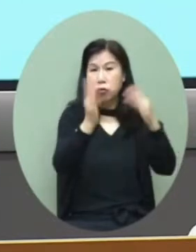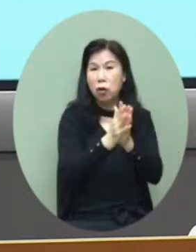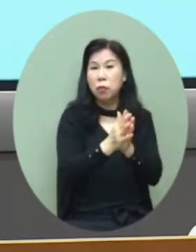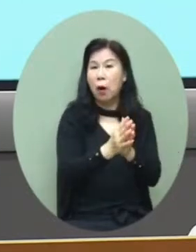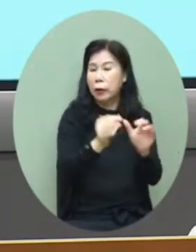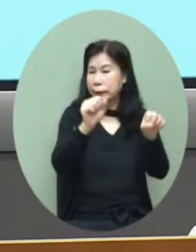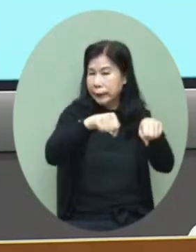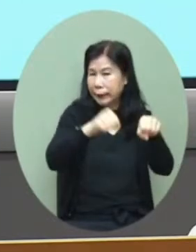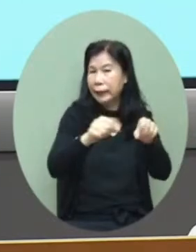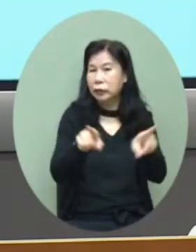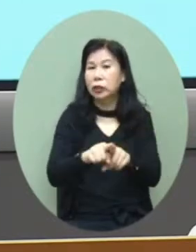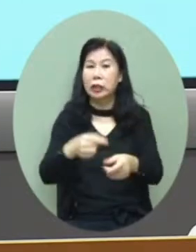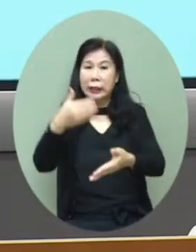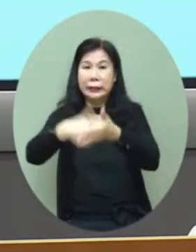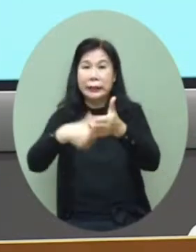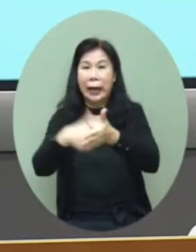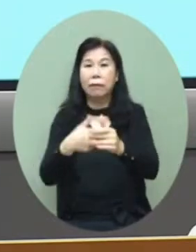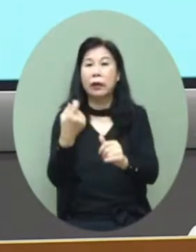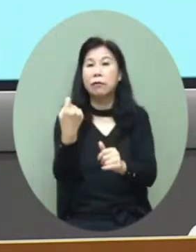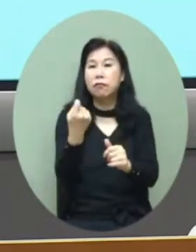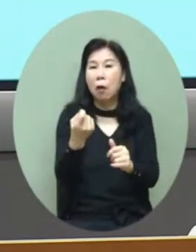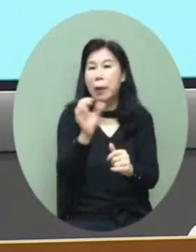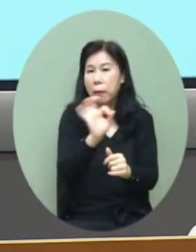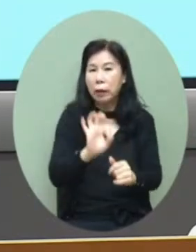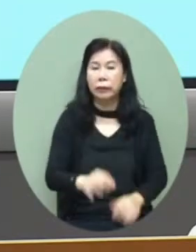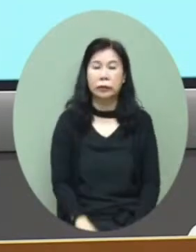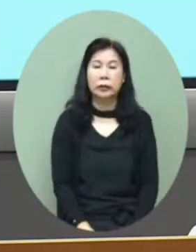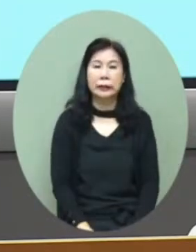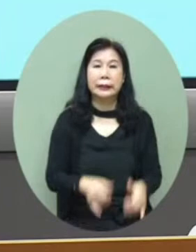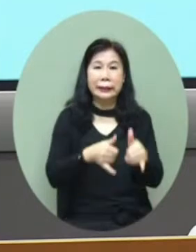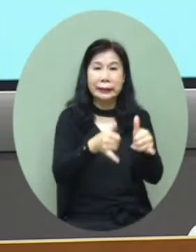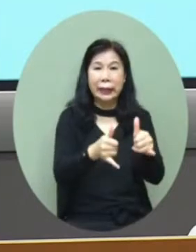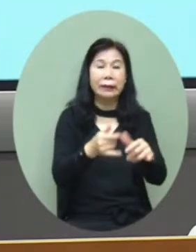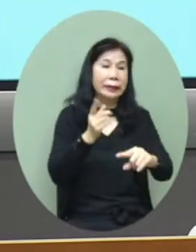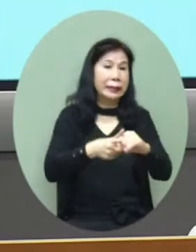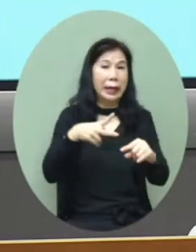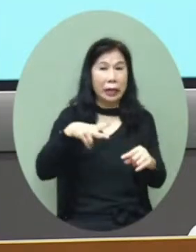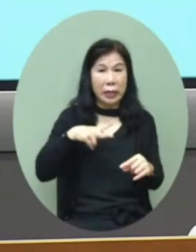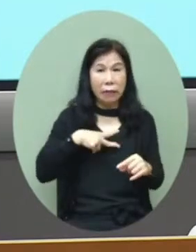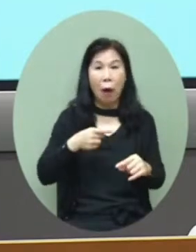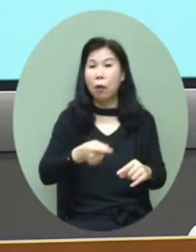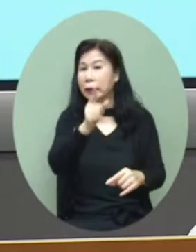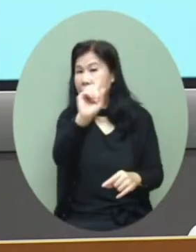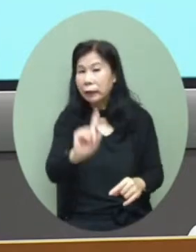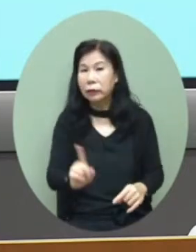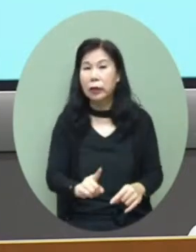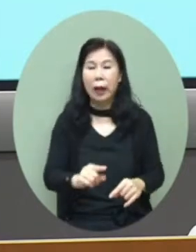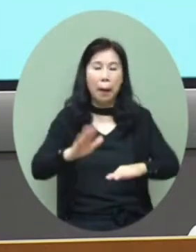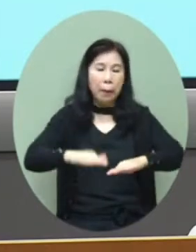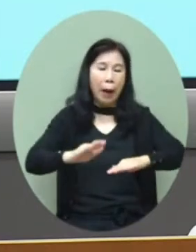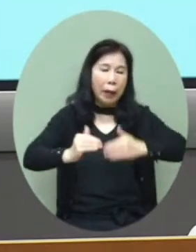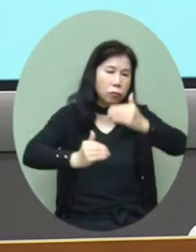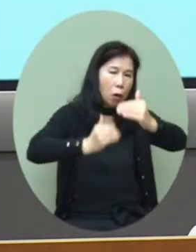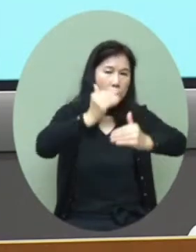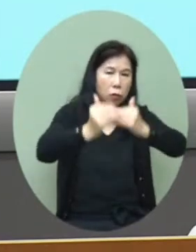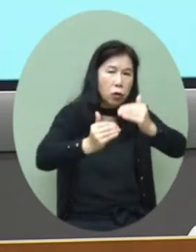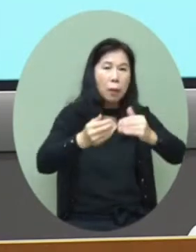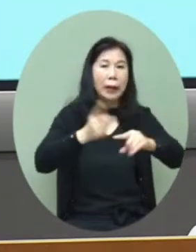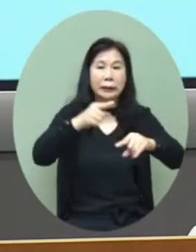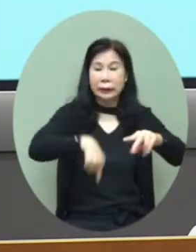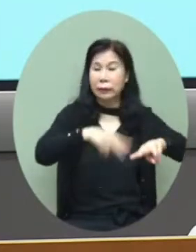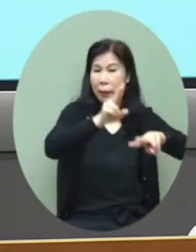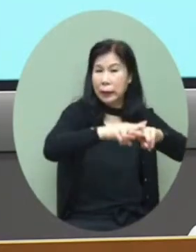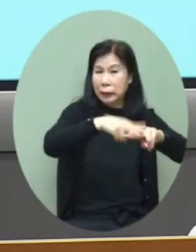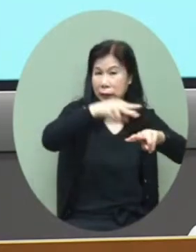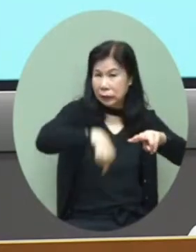for the mainland. And when it comes to reducing inconvenience,